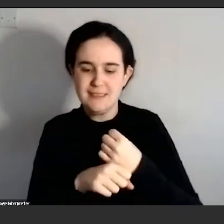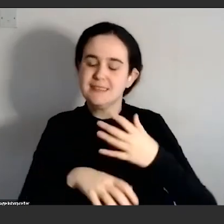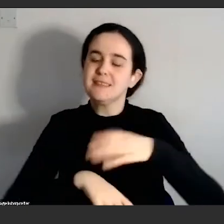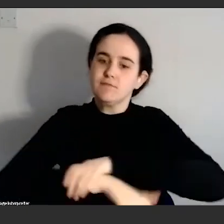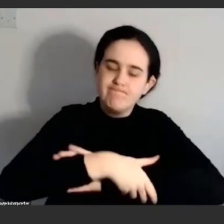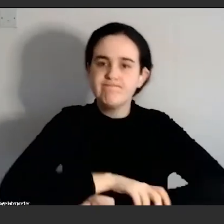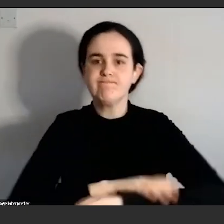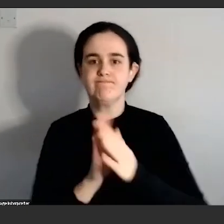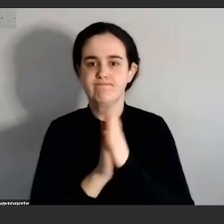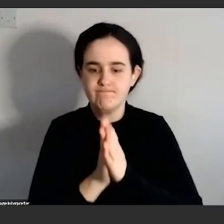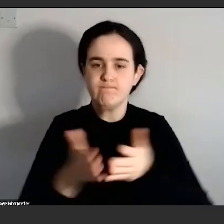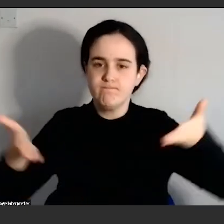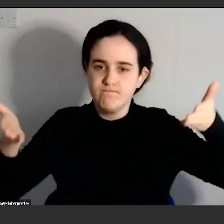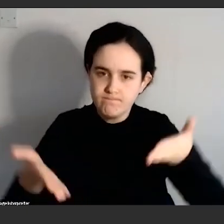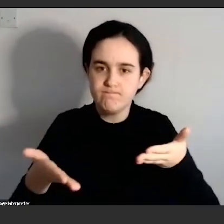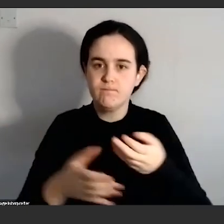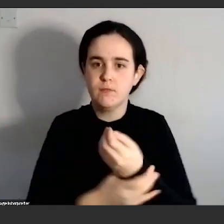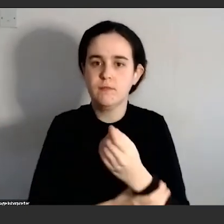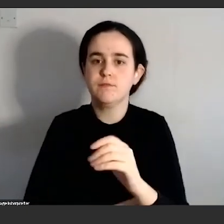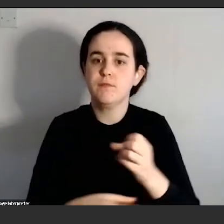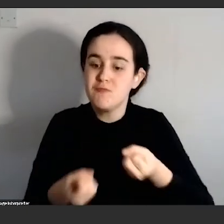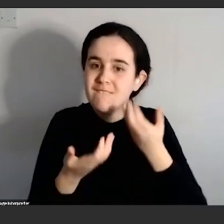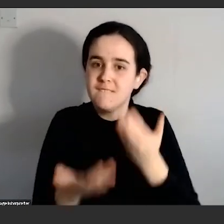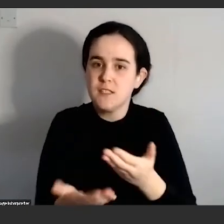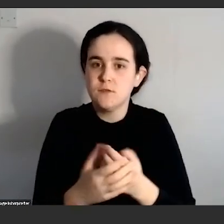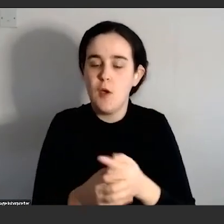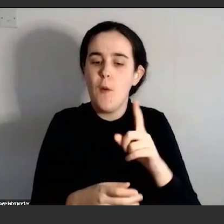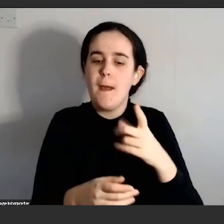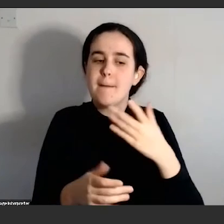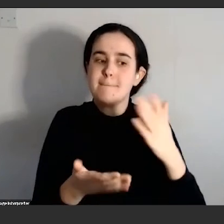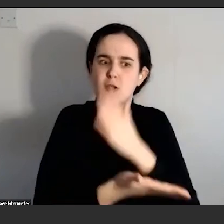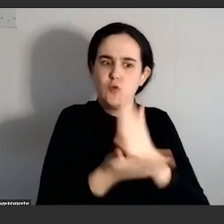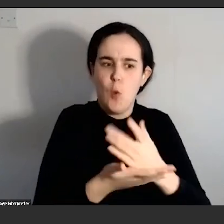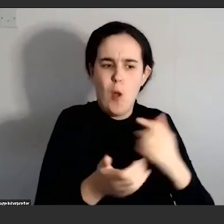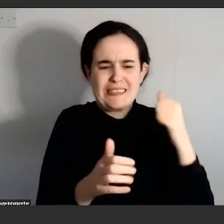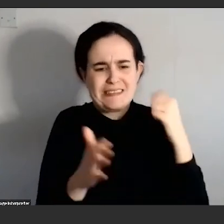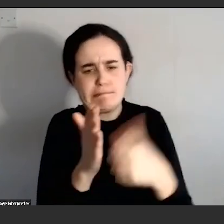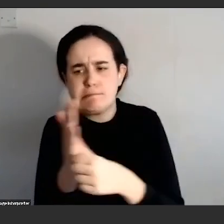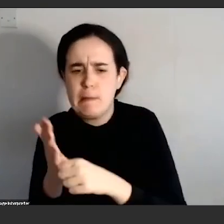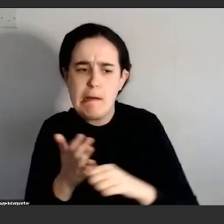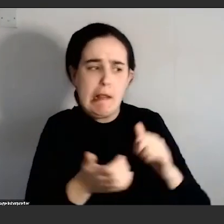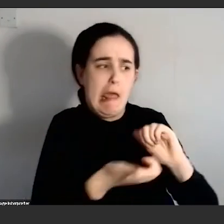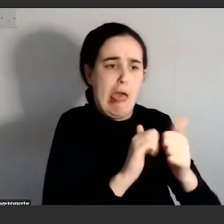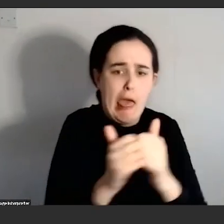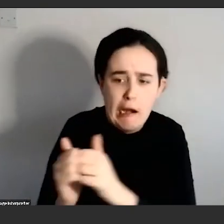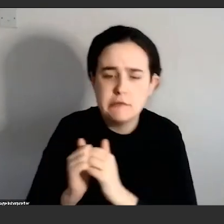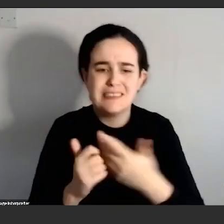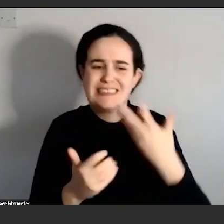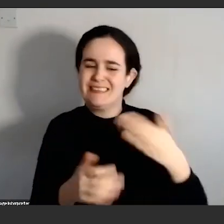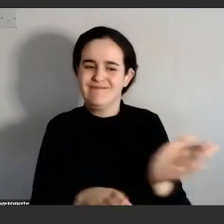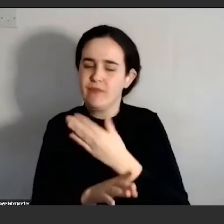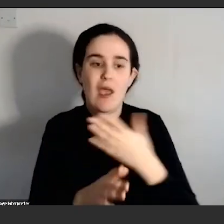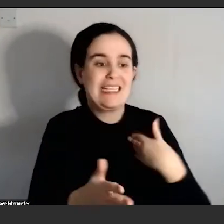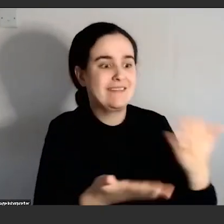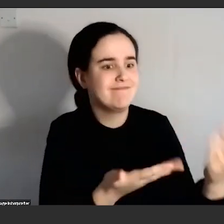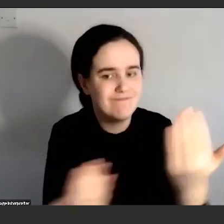Global Disability Summit Secretariat will be following on those commitments later on, and simply asking them, how are you doing with these